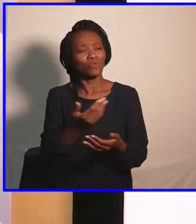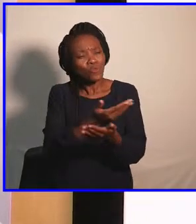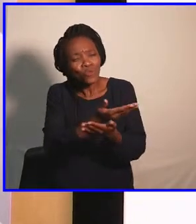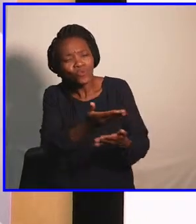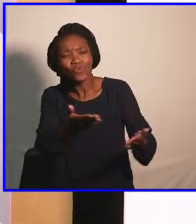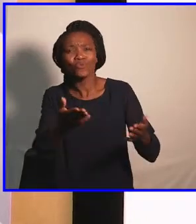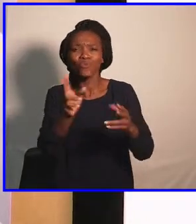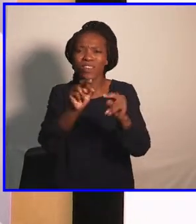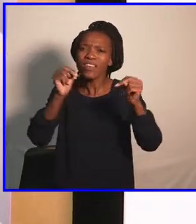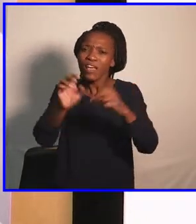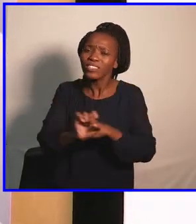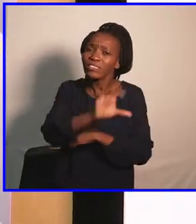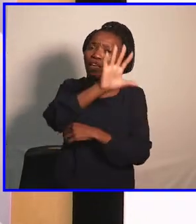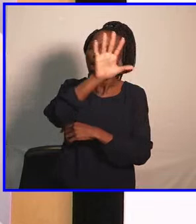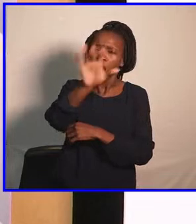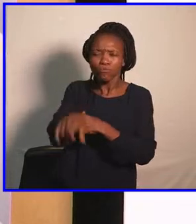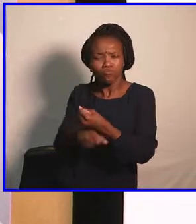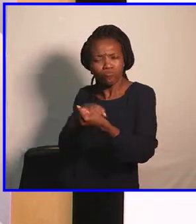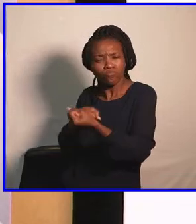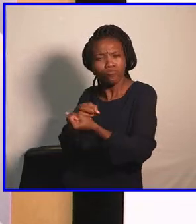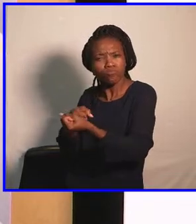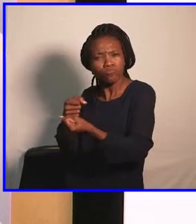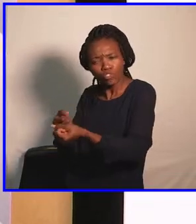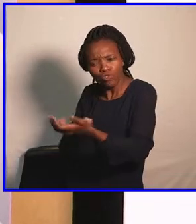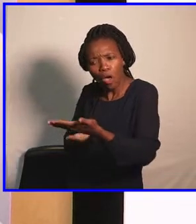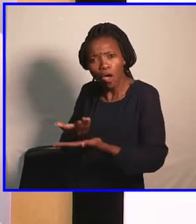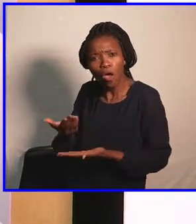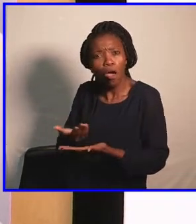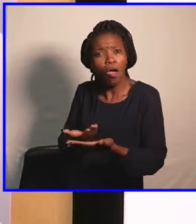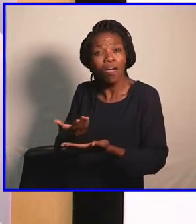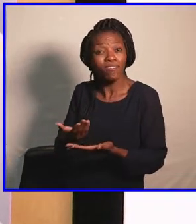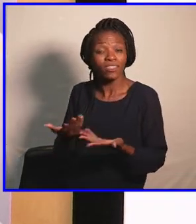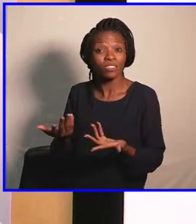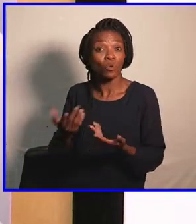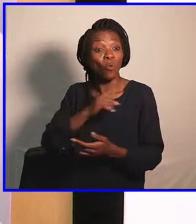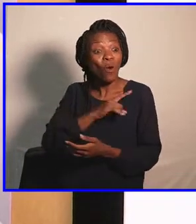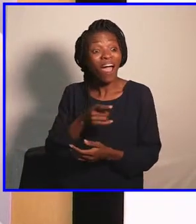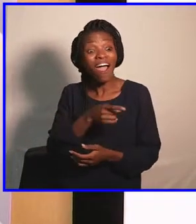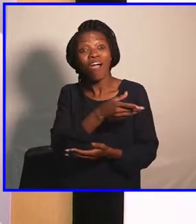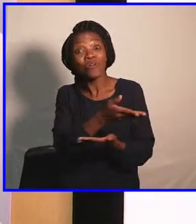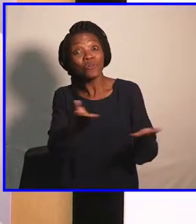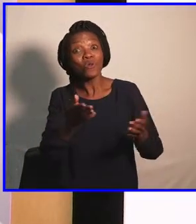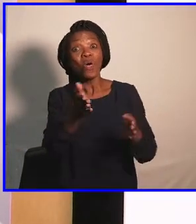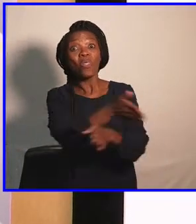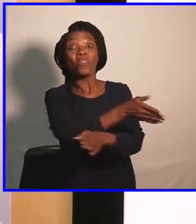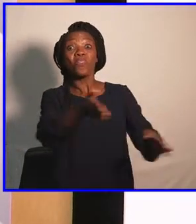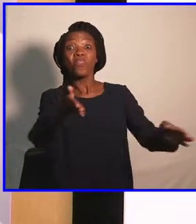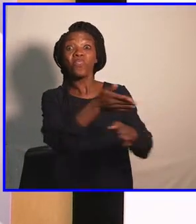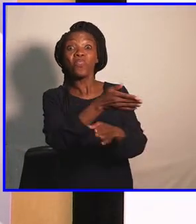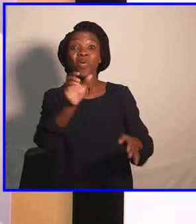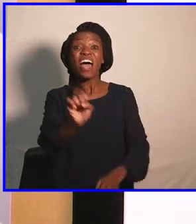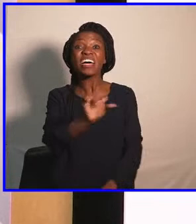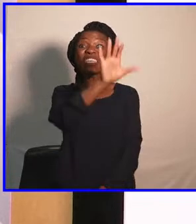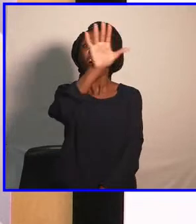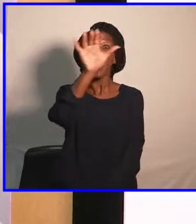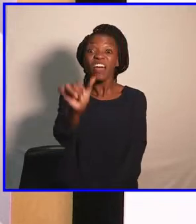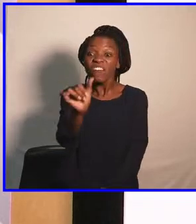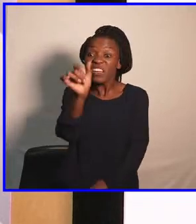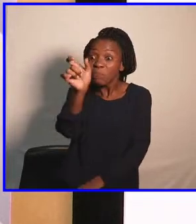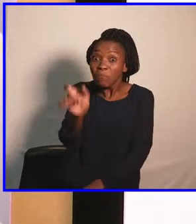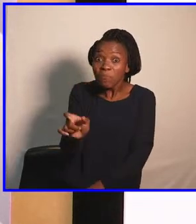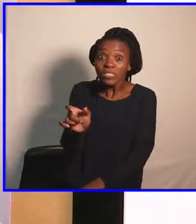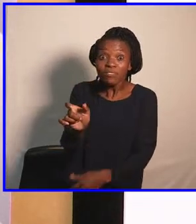nation. Without you, no South African, and I mean no South